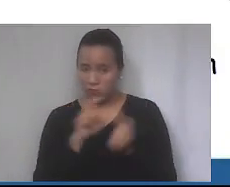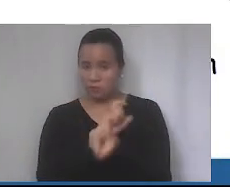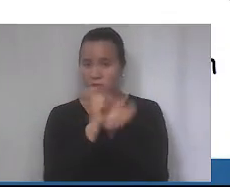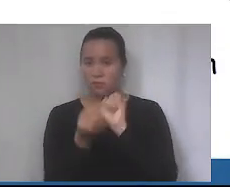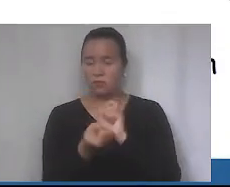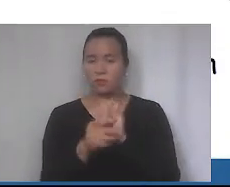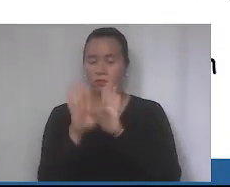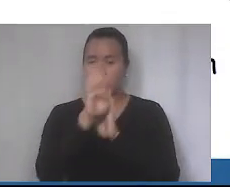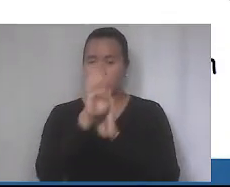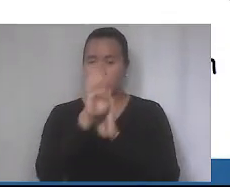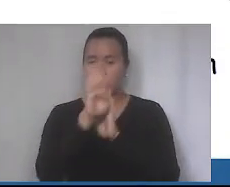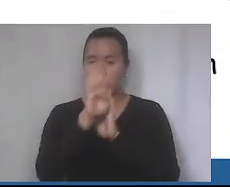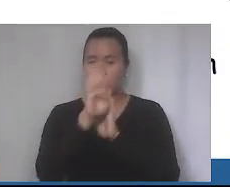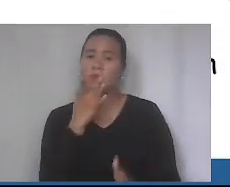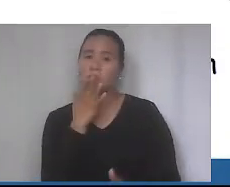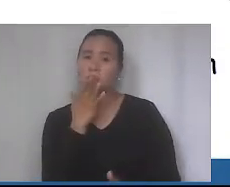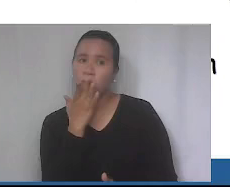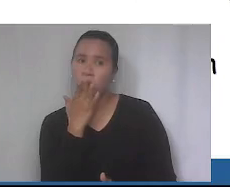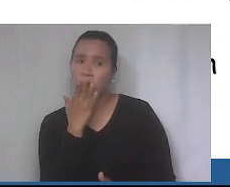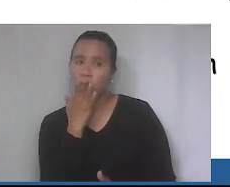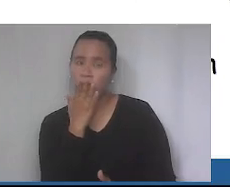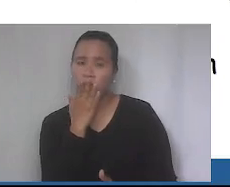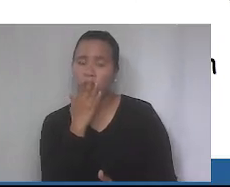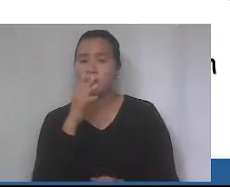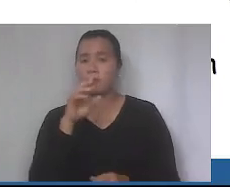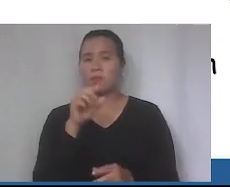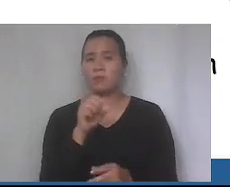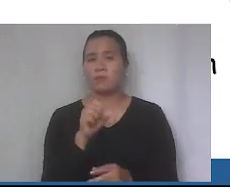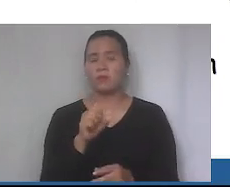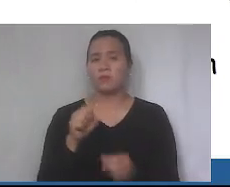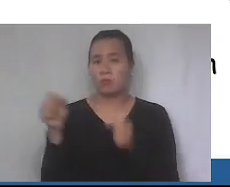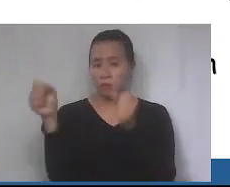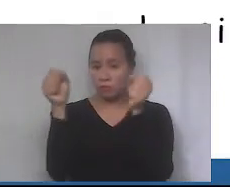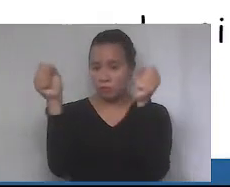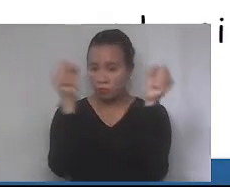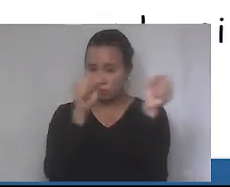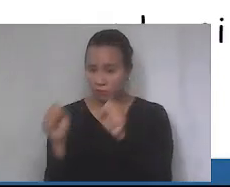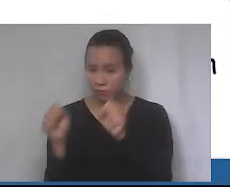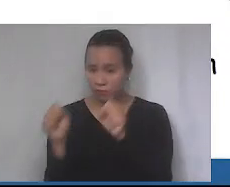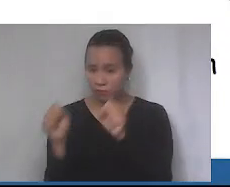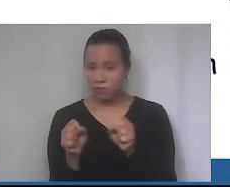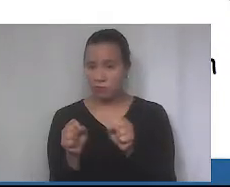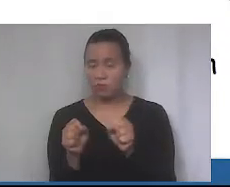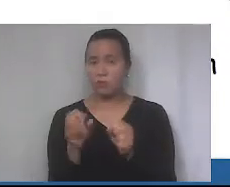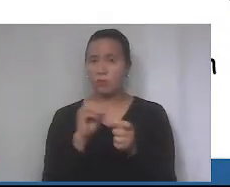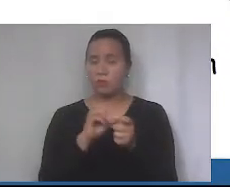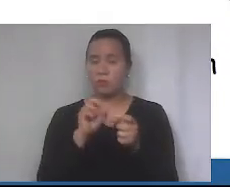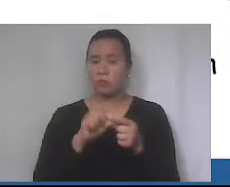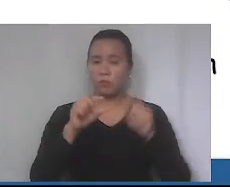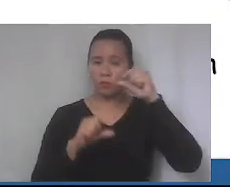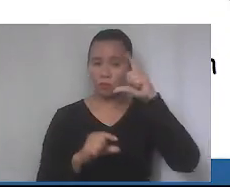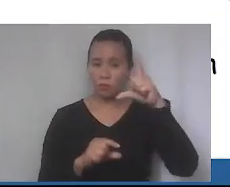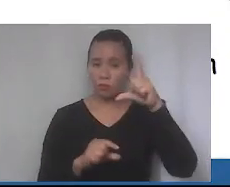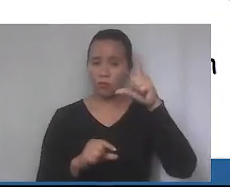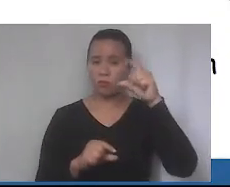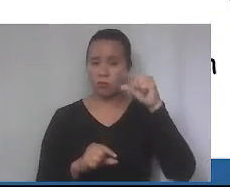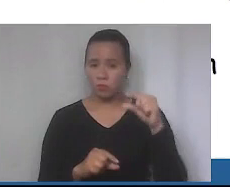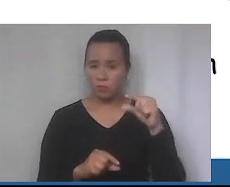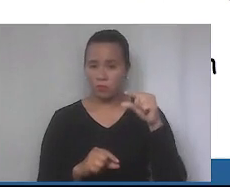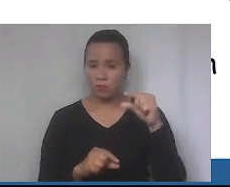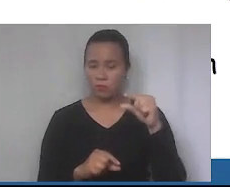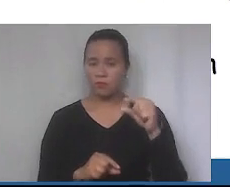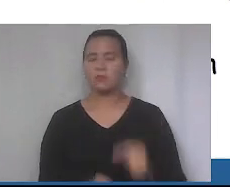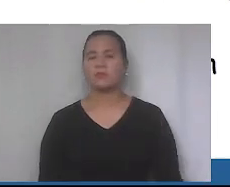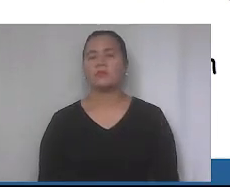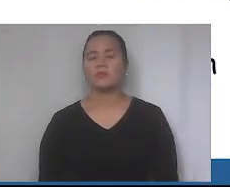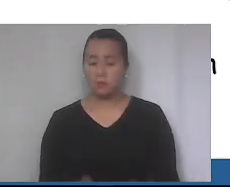In the text preferences, we can change the background color, change the fonts, or make the